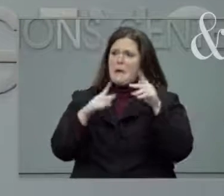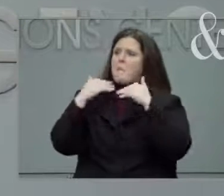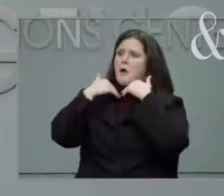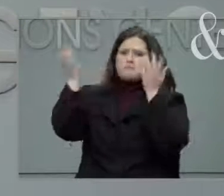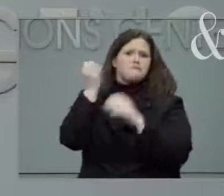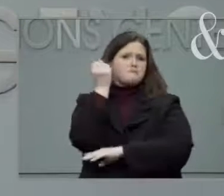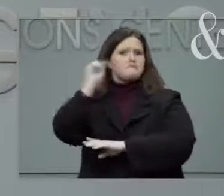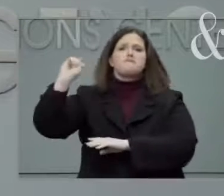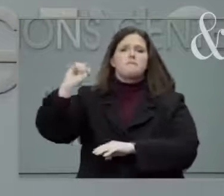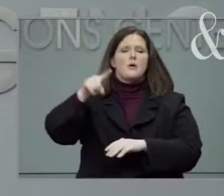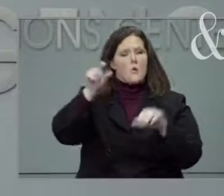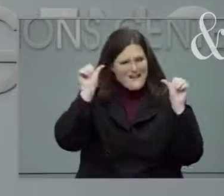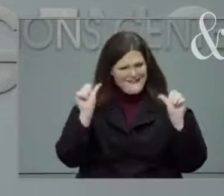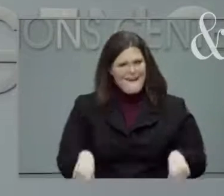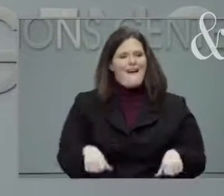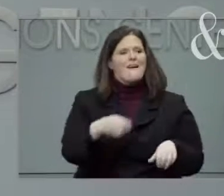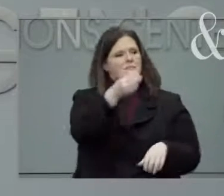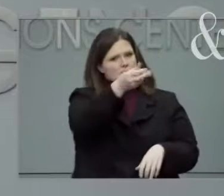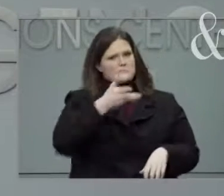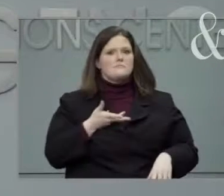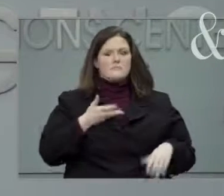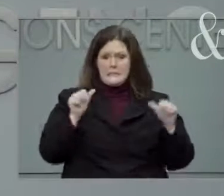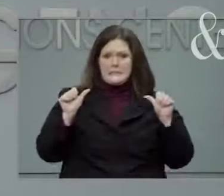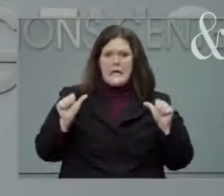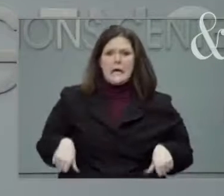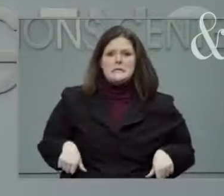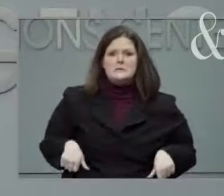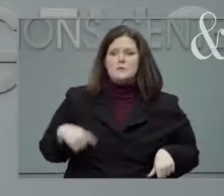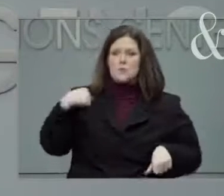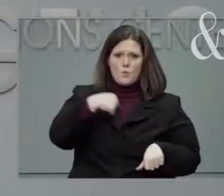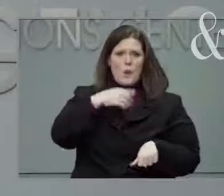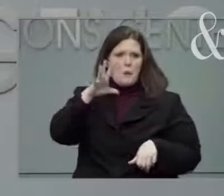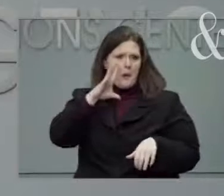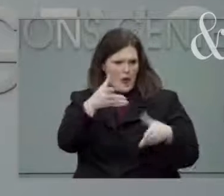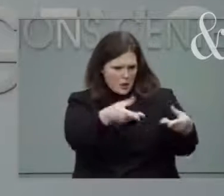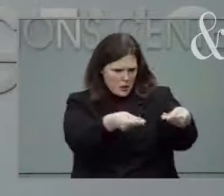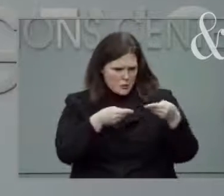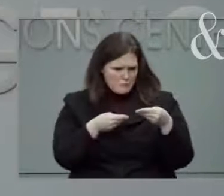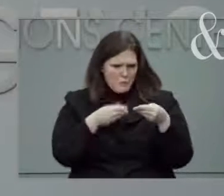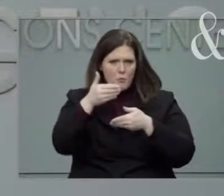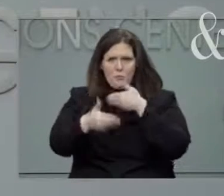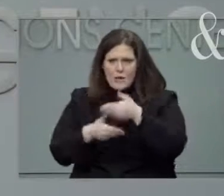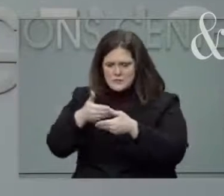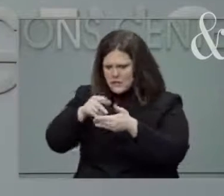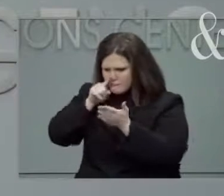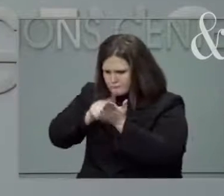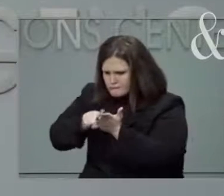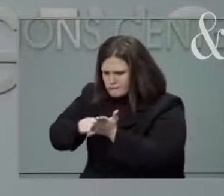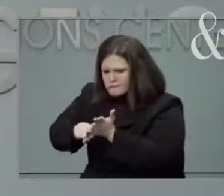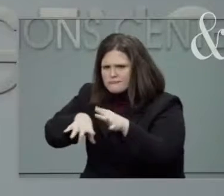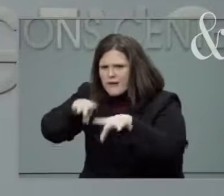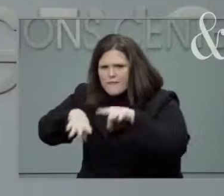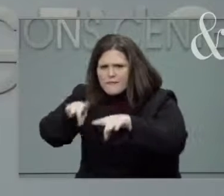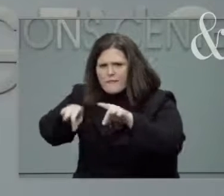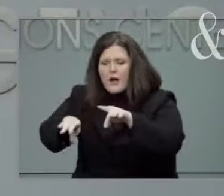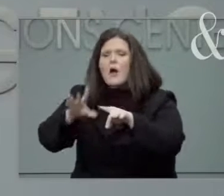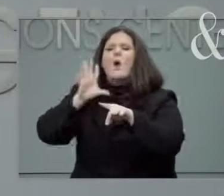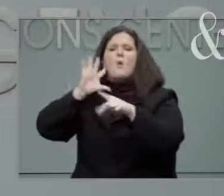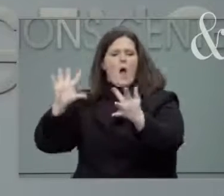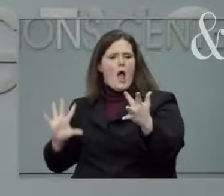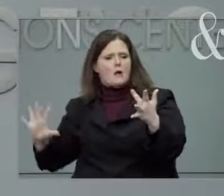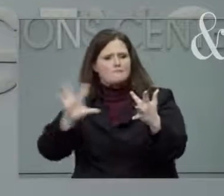that to our team. We will go through a process of investigating that, and if need be, circling back with both that provider